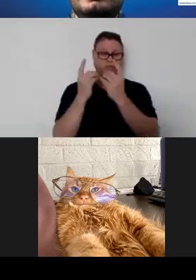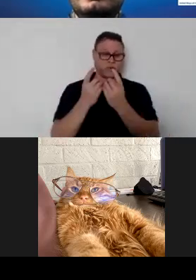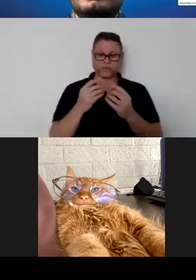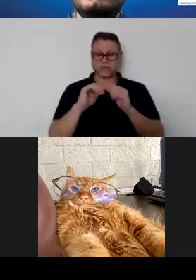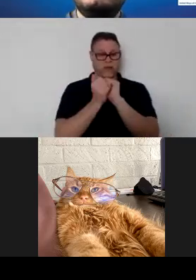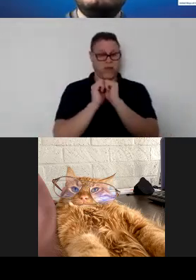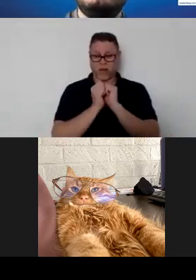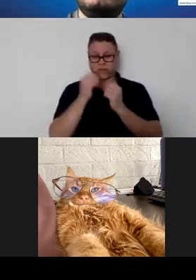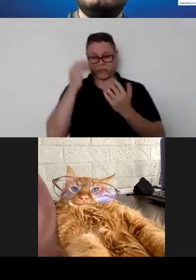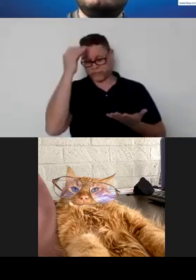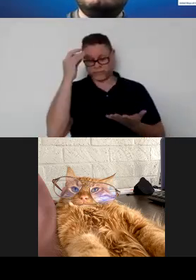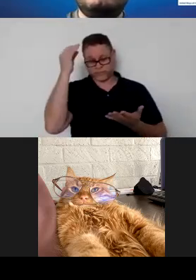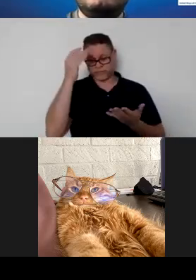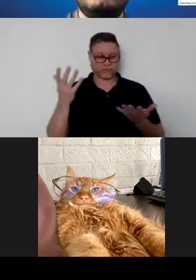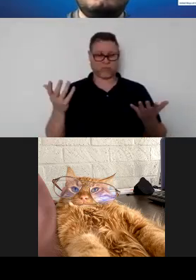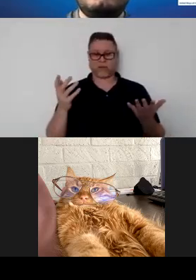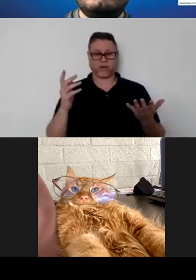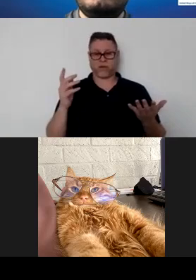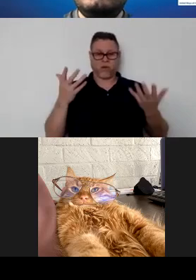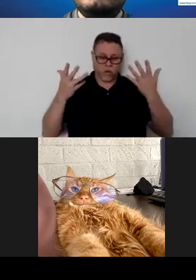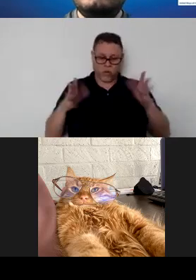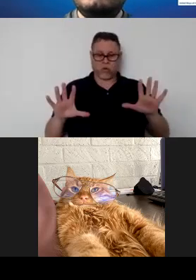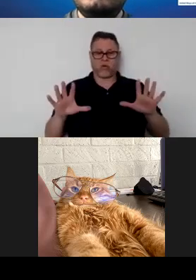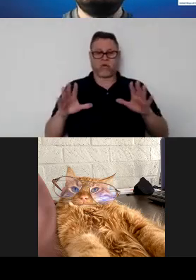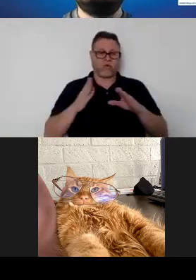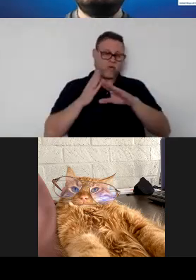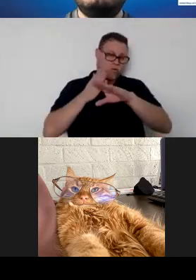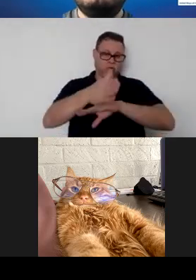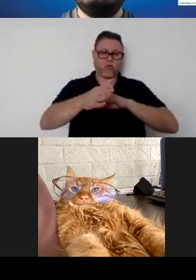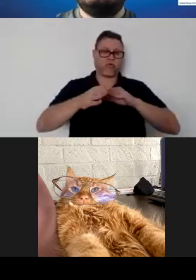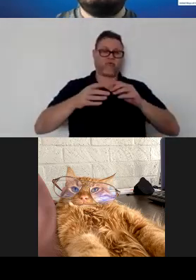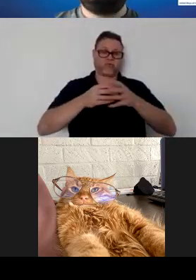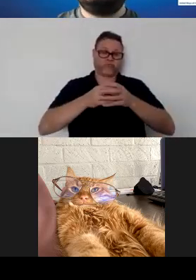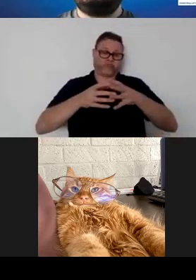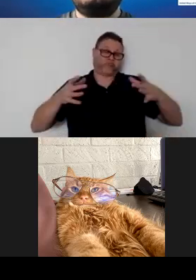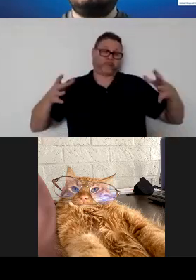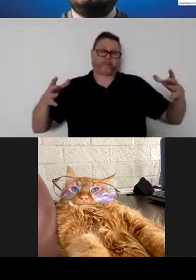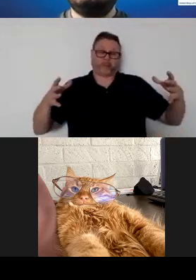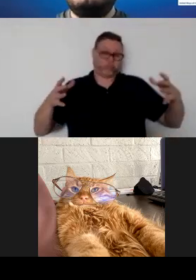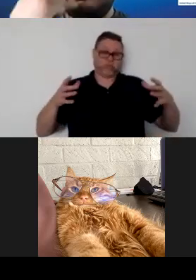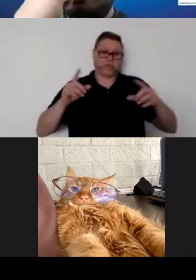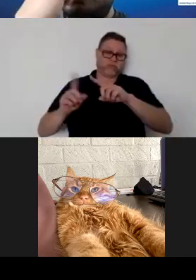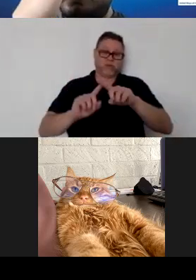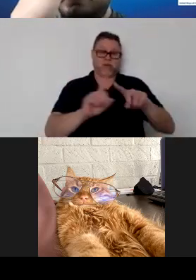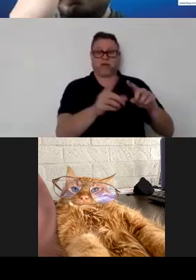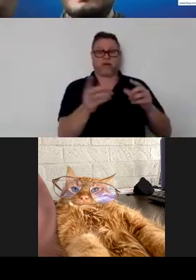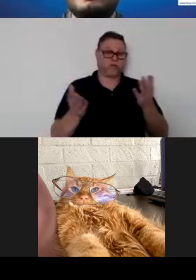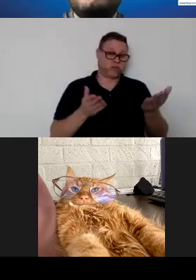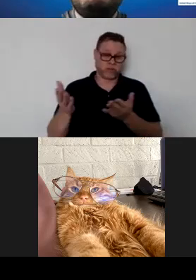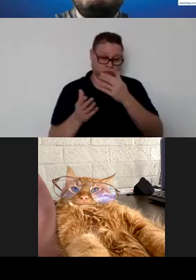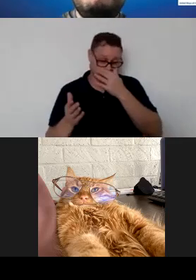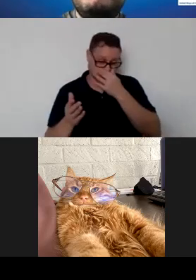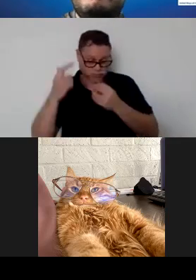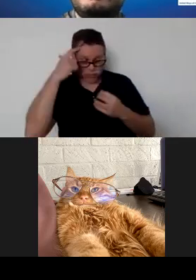do we're already overstretched in a lot of like specific types of services like